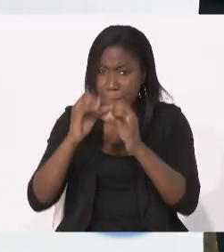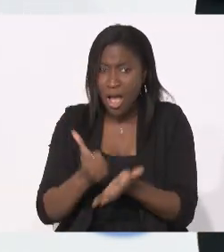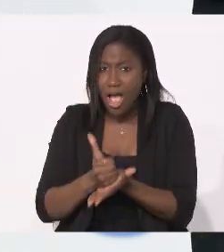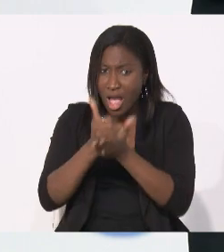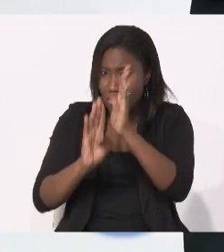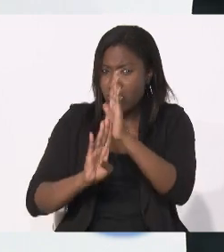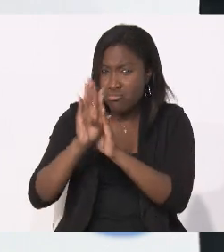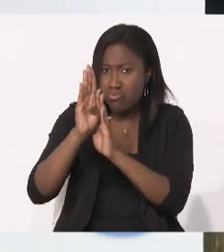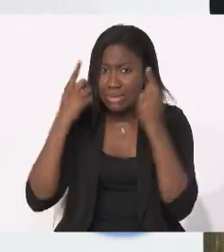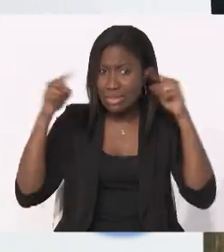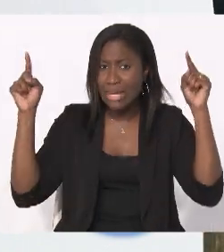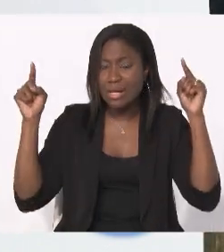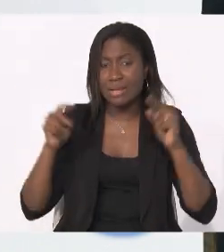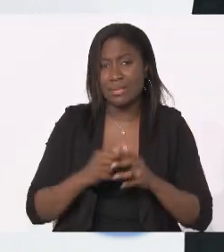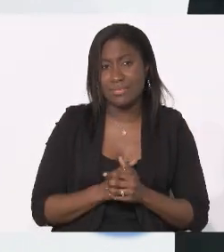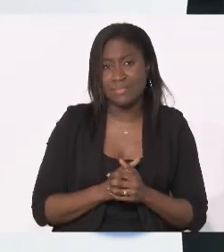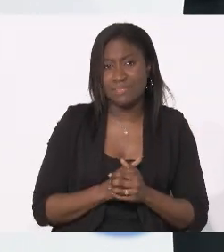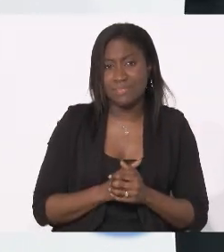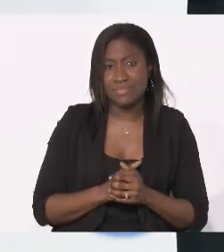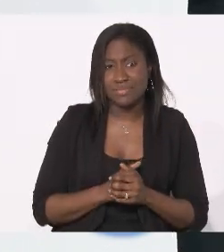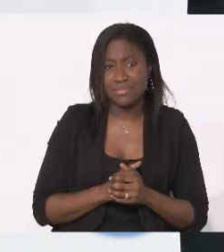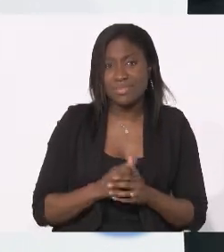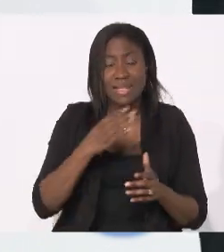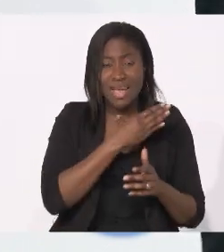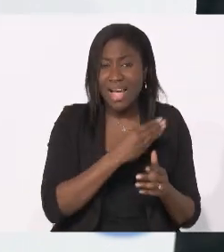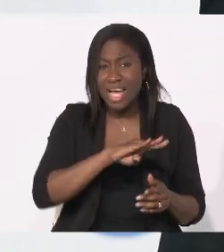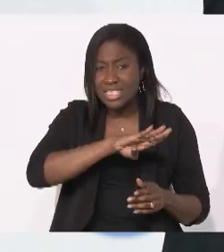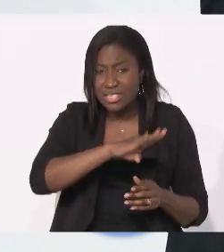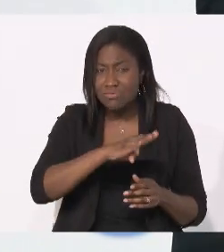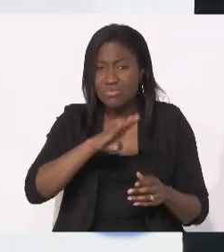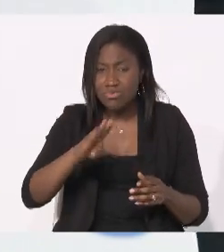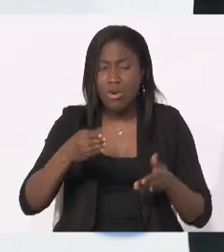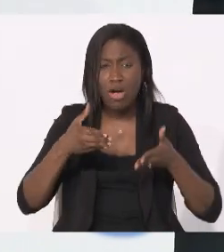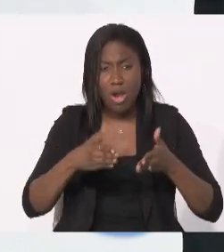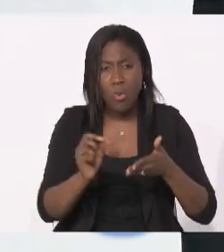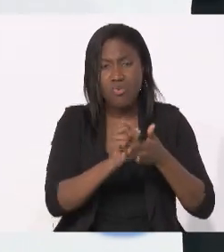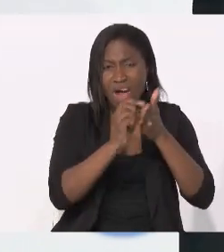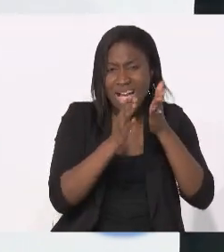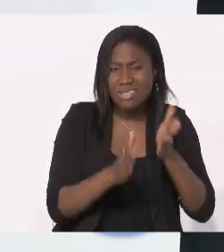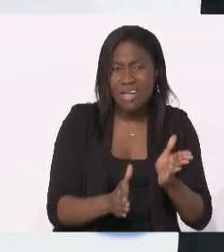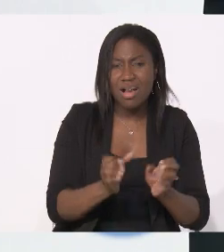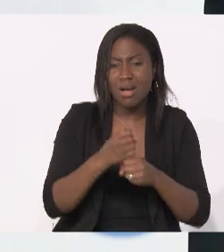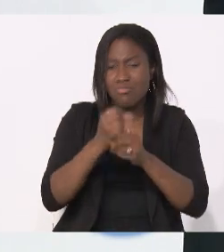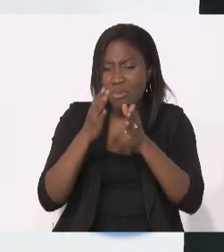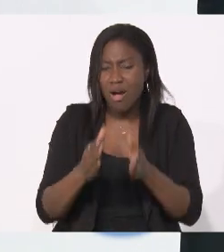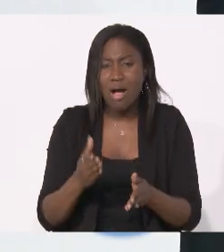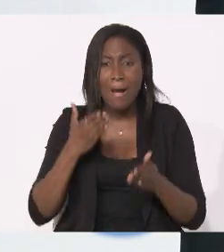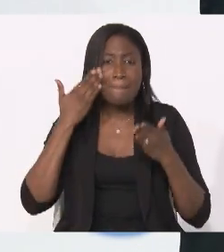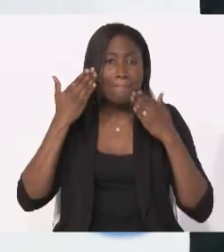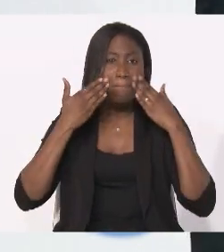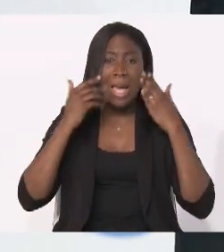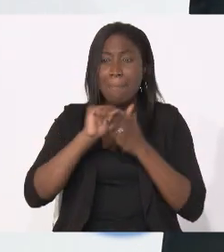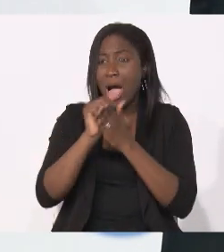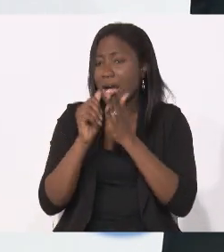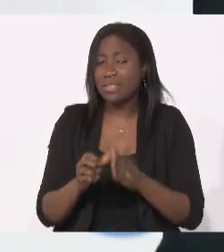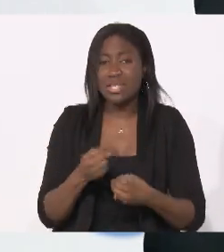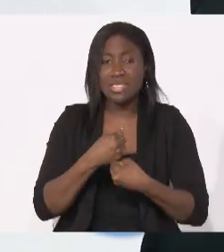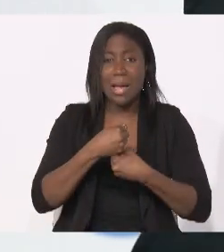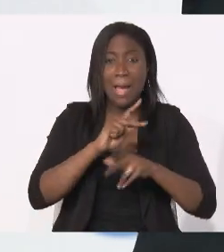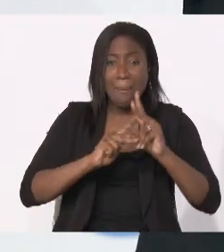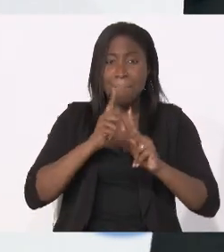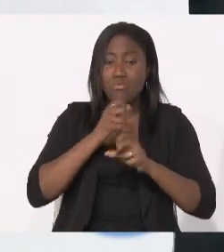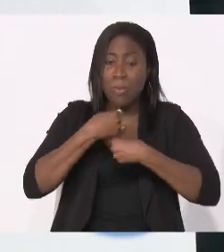if the business doesn't see how it will work for them, then it's a hard case to make. When